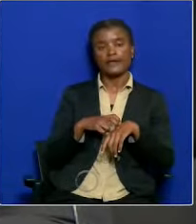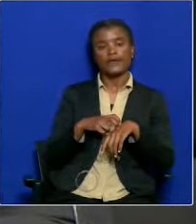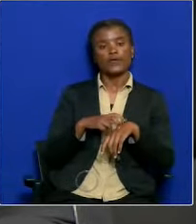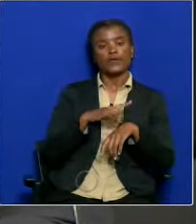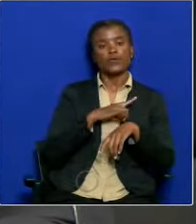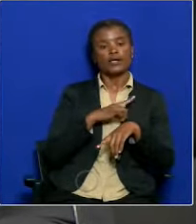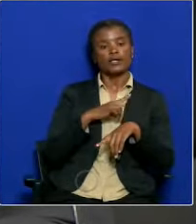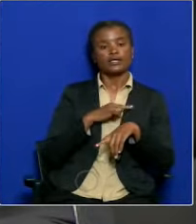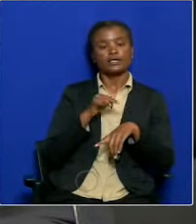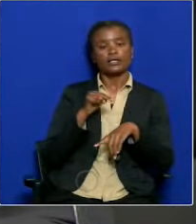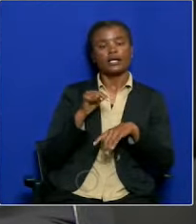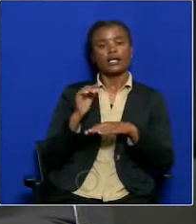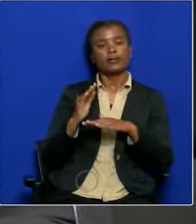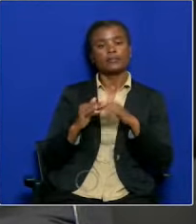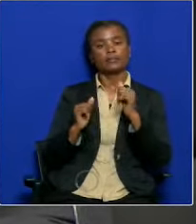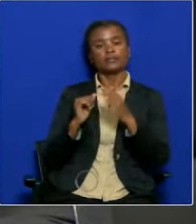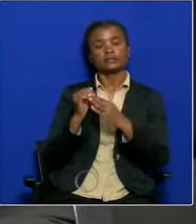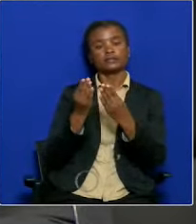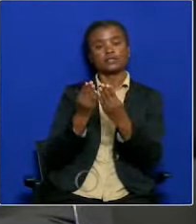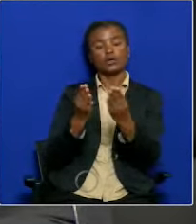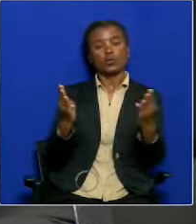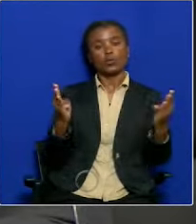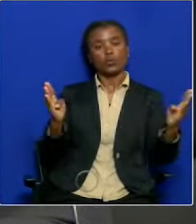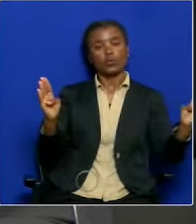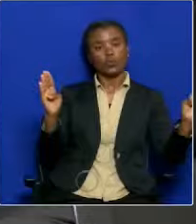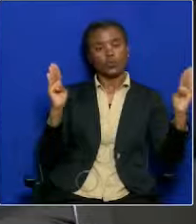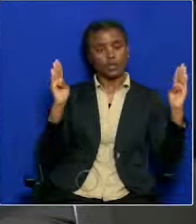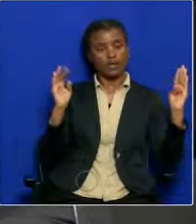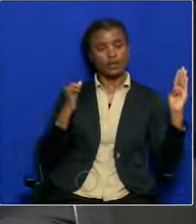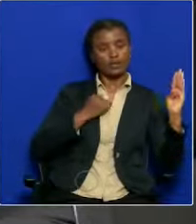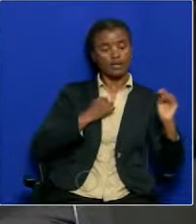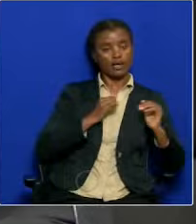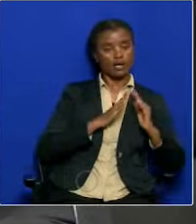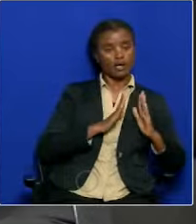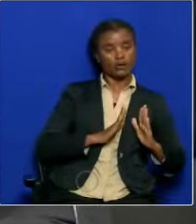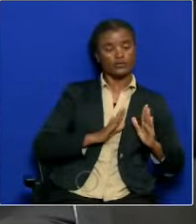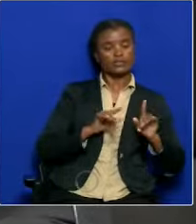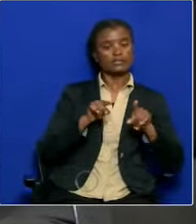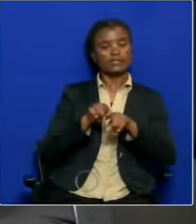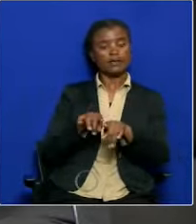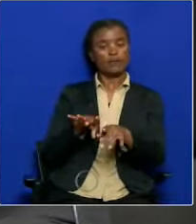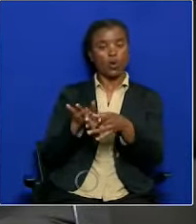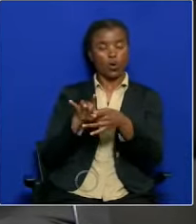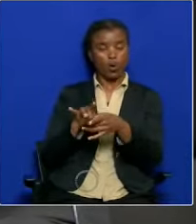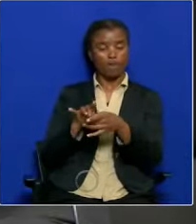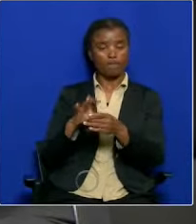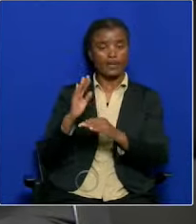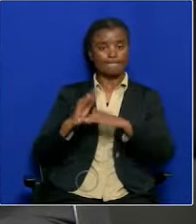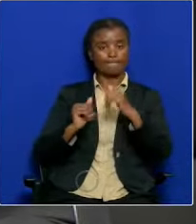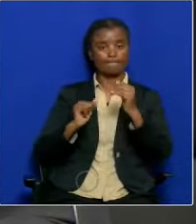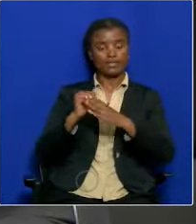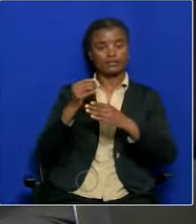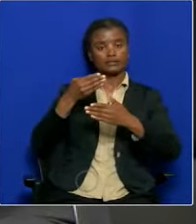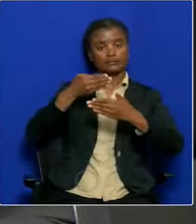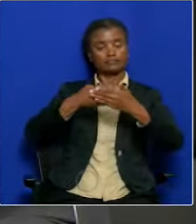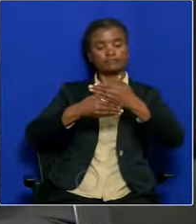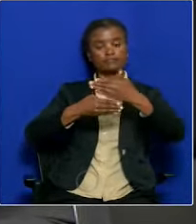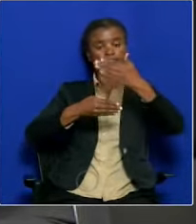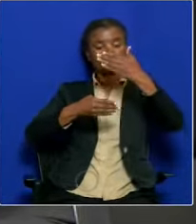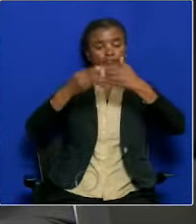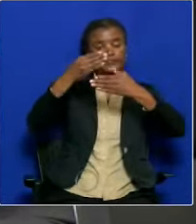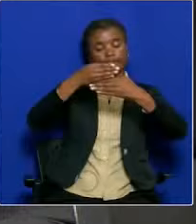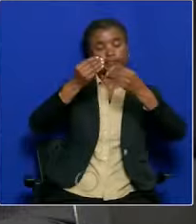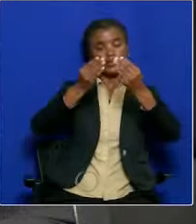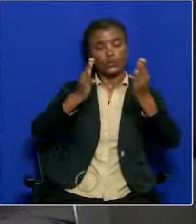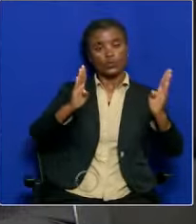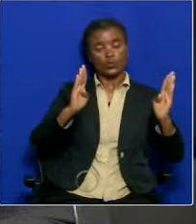here at my house and the wall also at home, and of which I ended up doing that in March